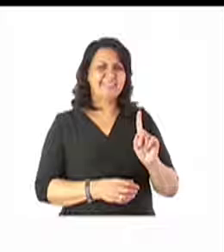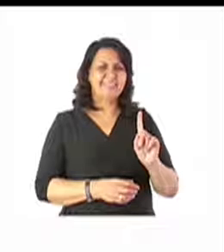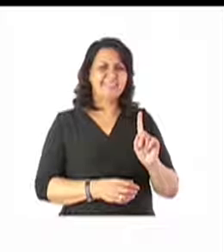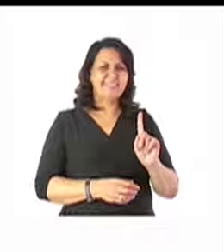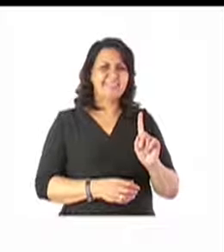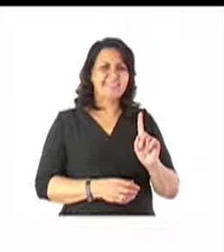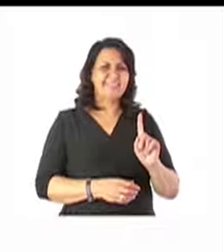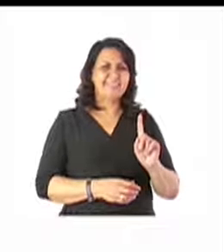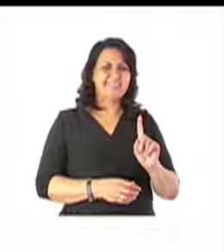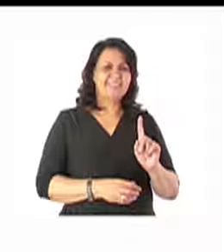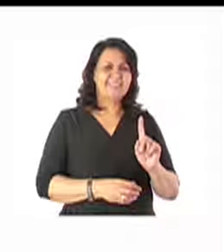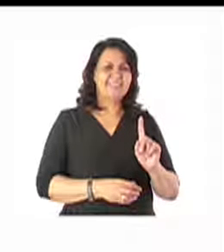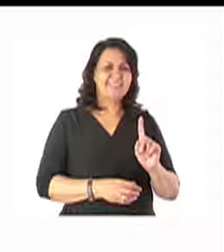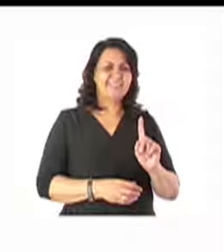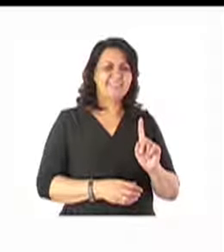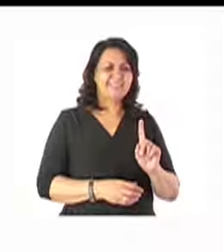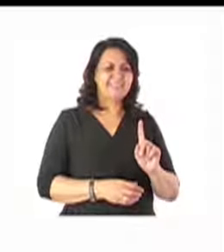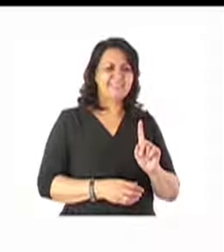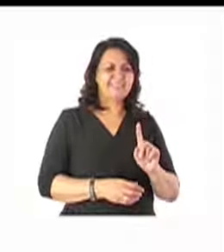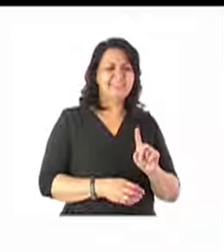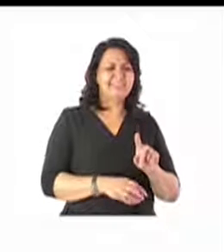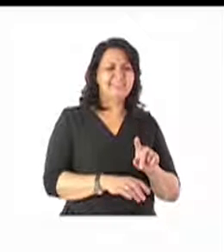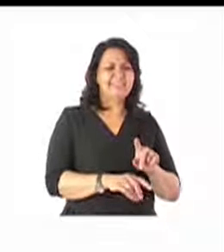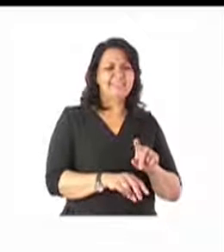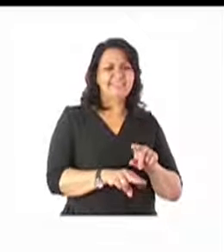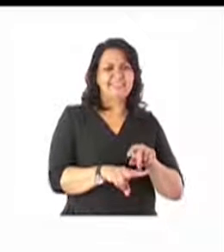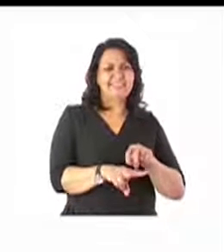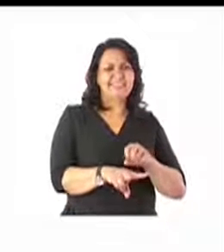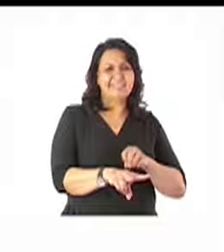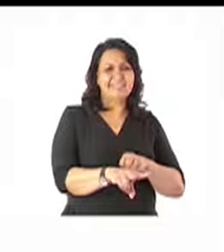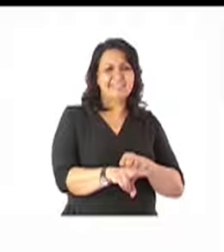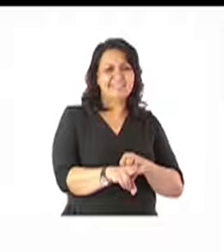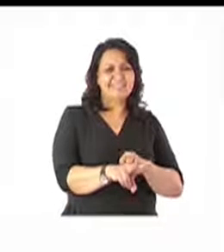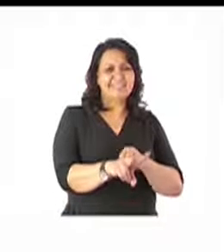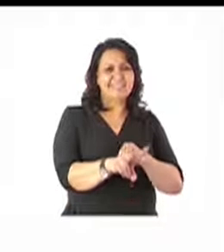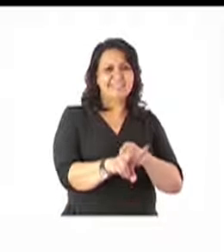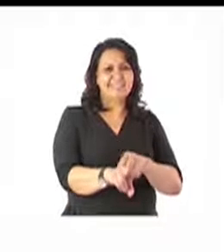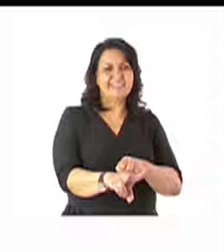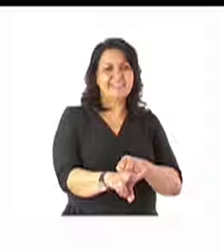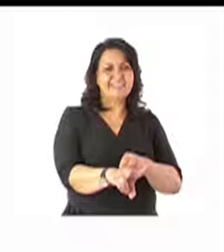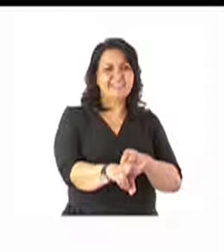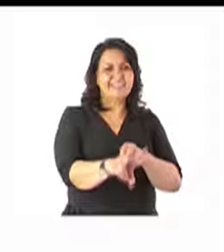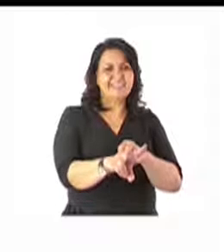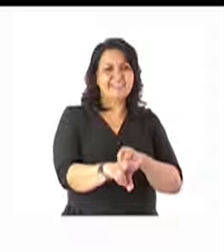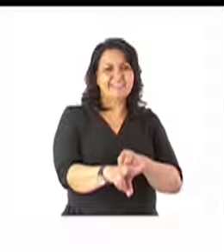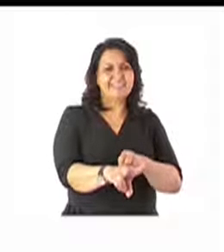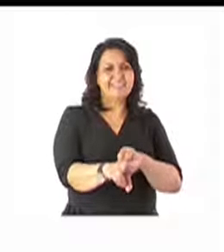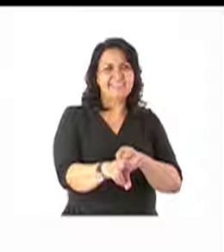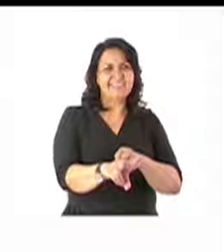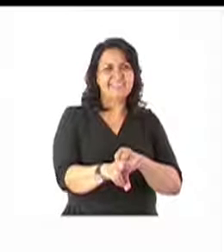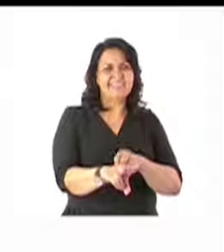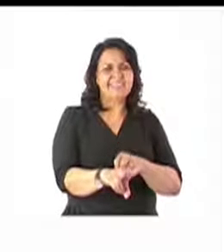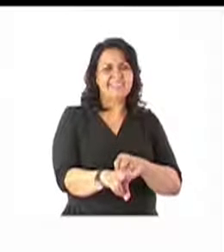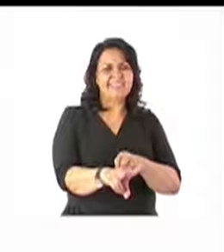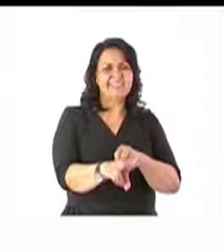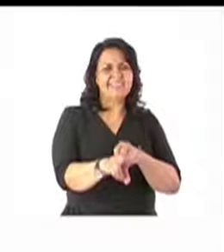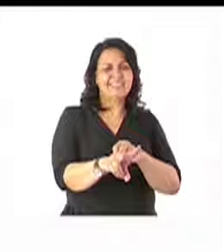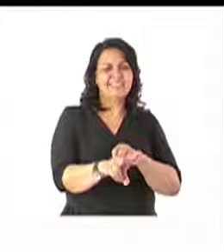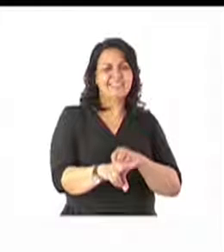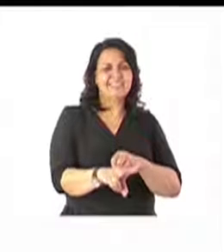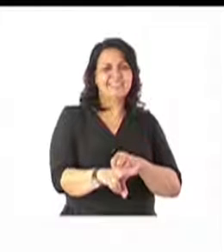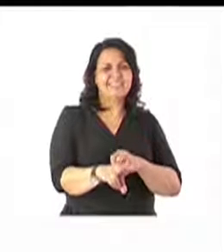Oh yes, it's a snail. It does not start with the same sound, but